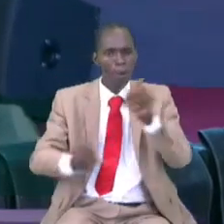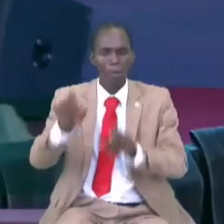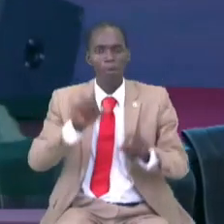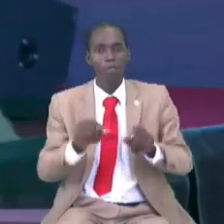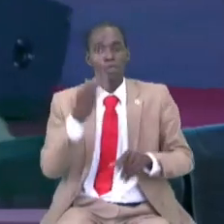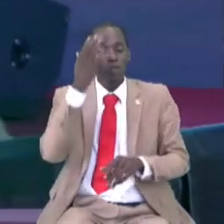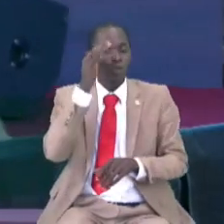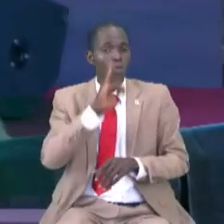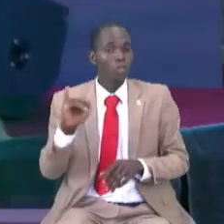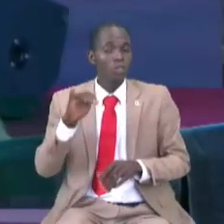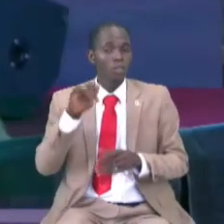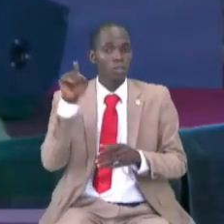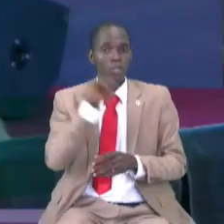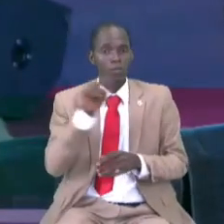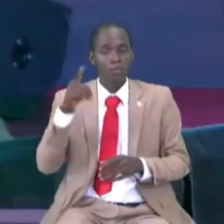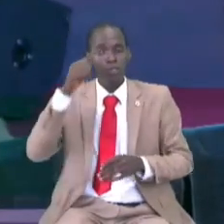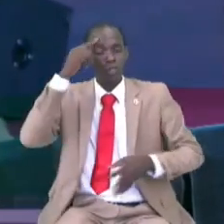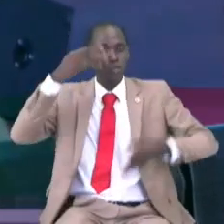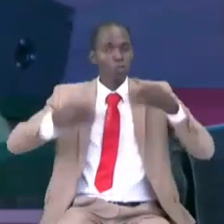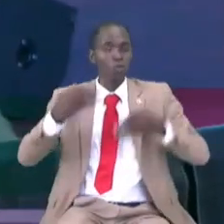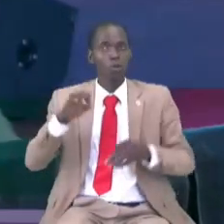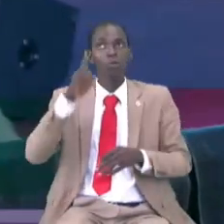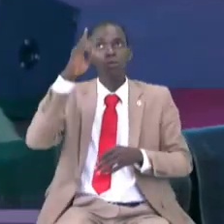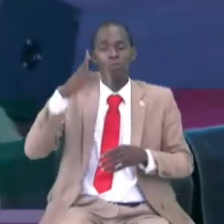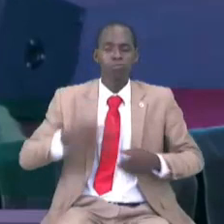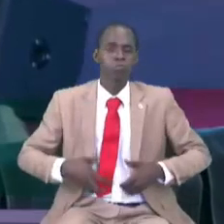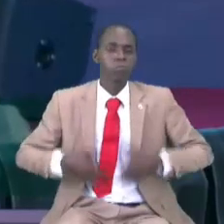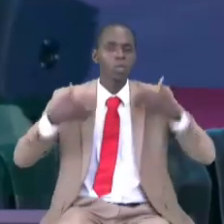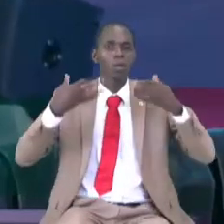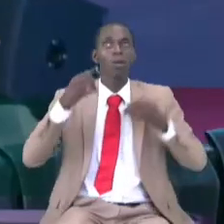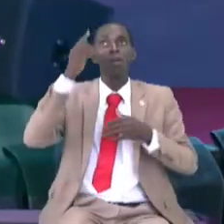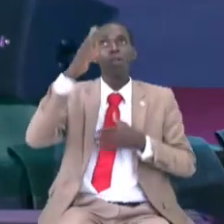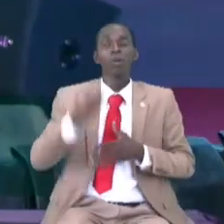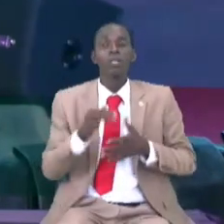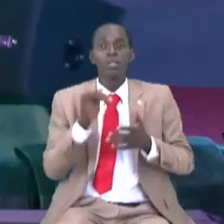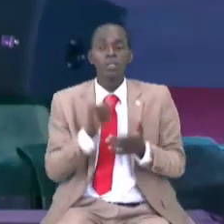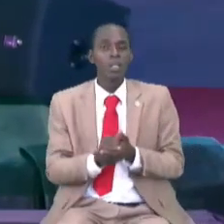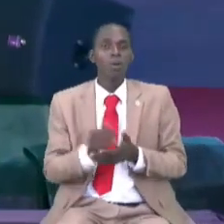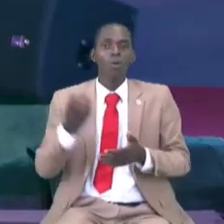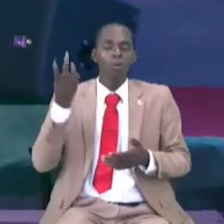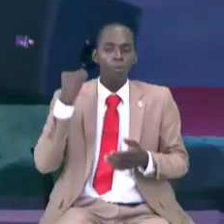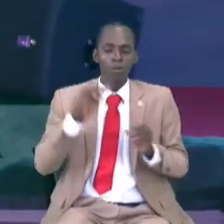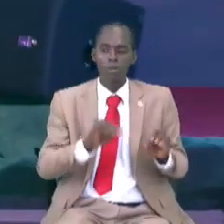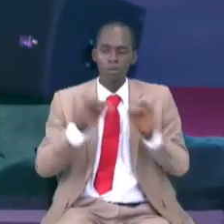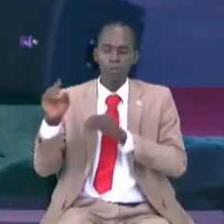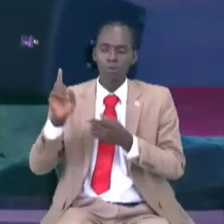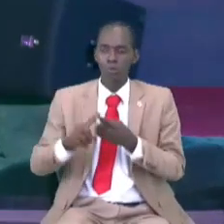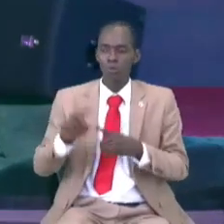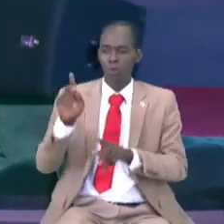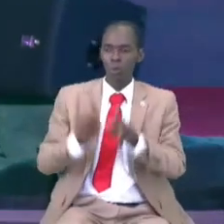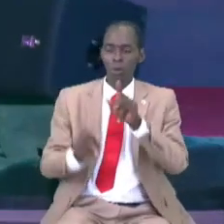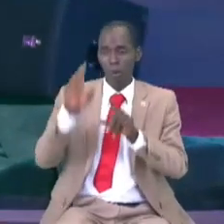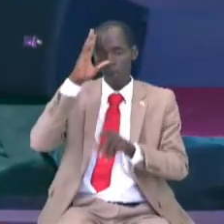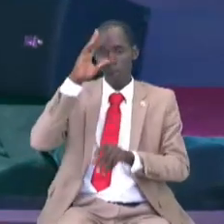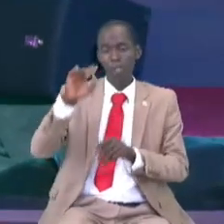that once it's appointed unto men to die, and after this the judgment. Once I know